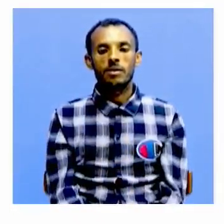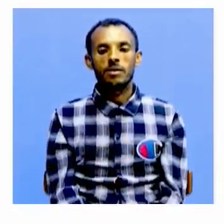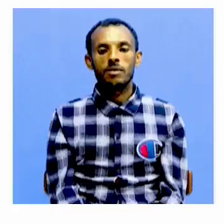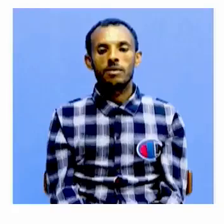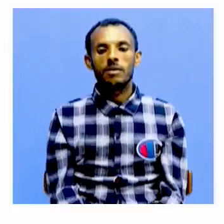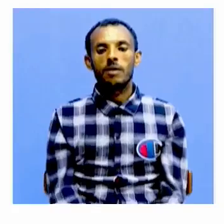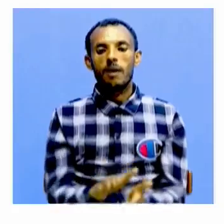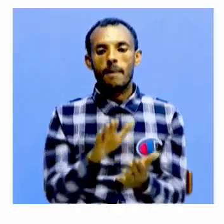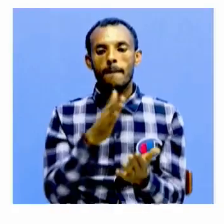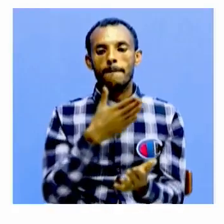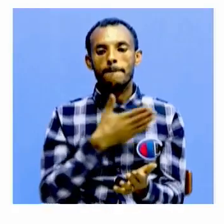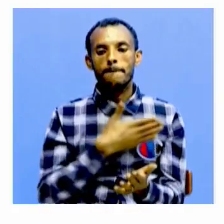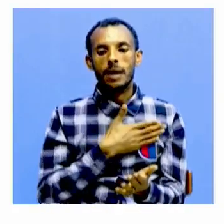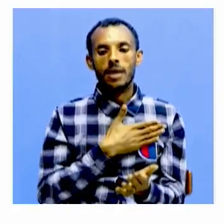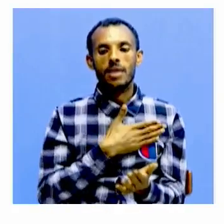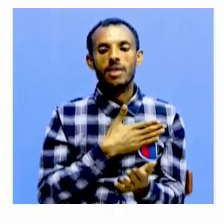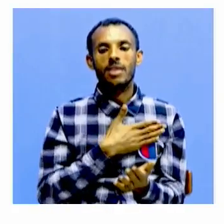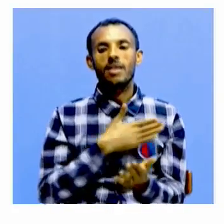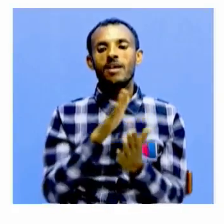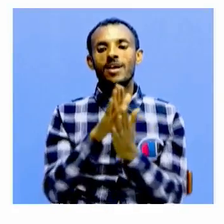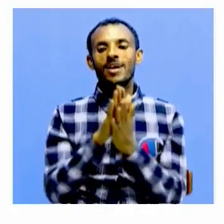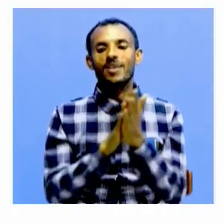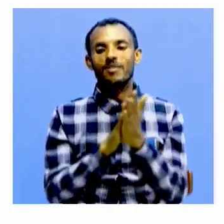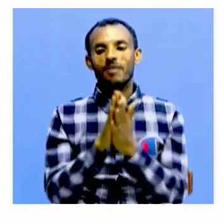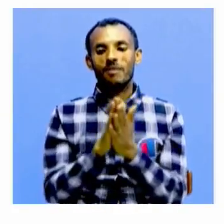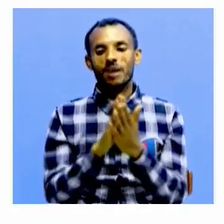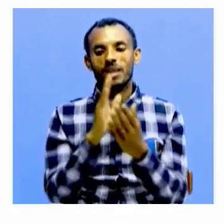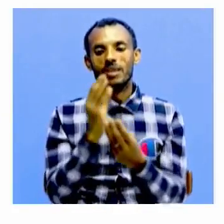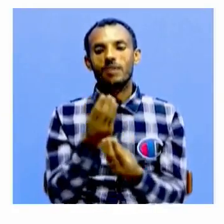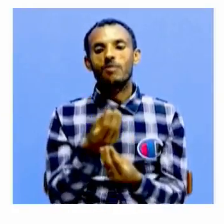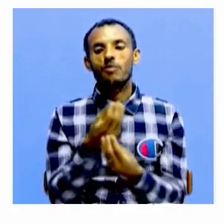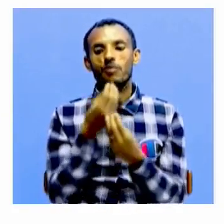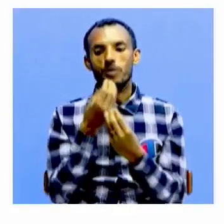My favorite food.